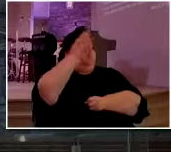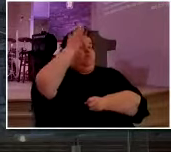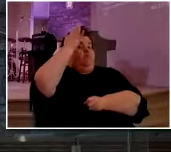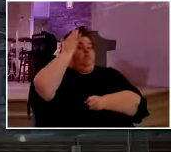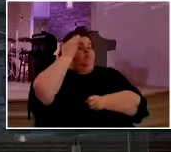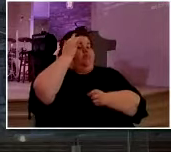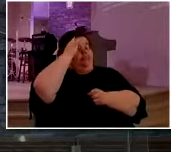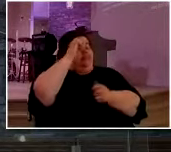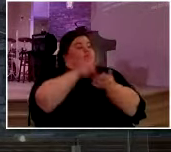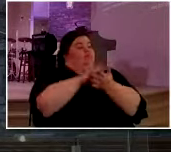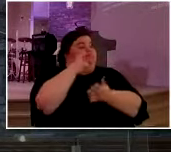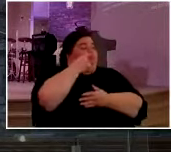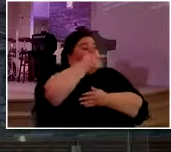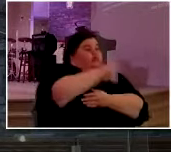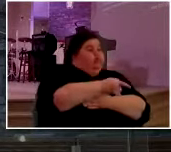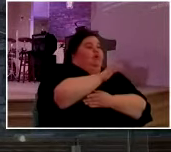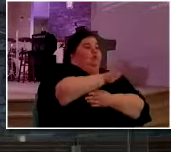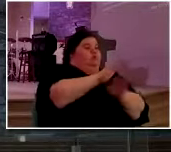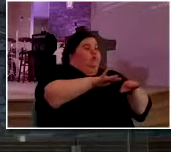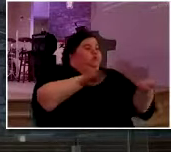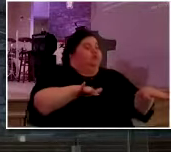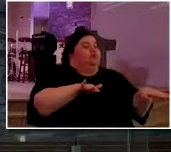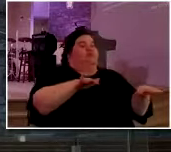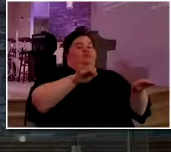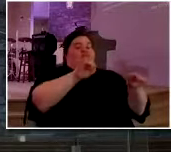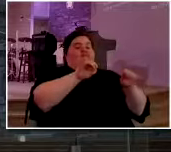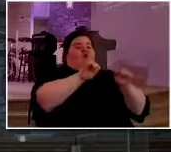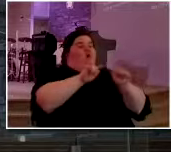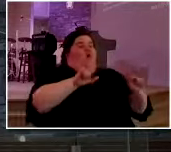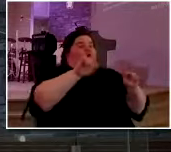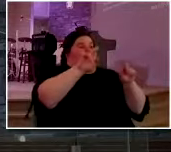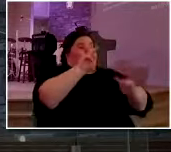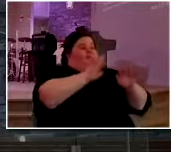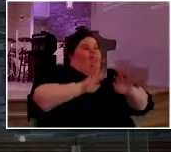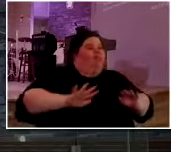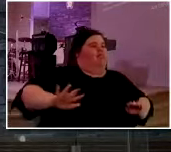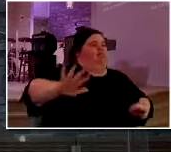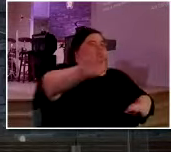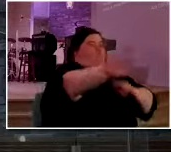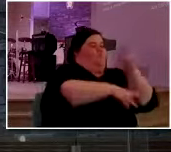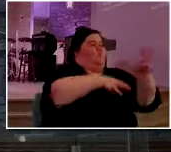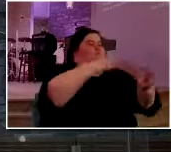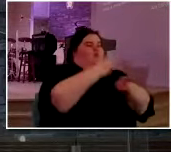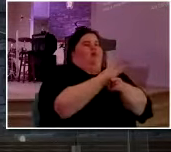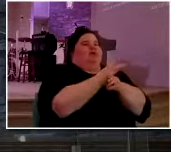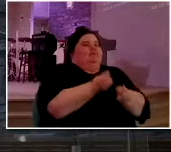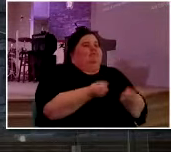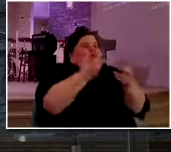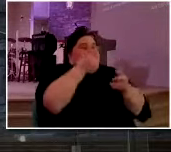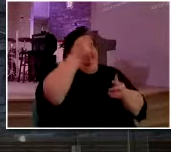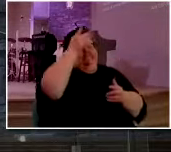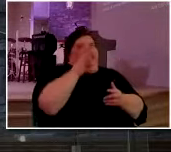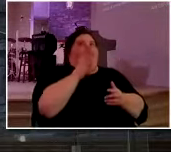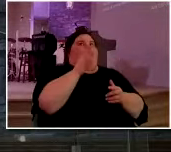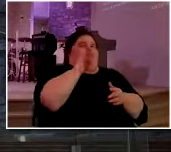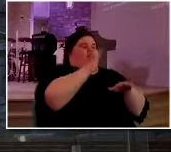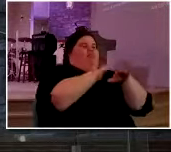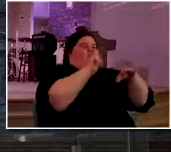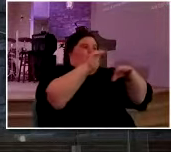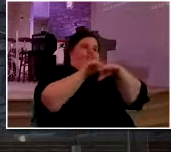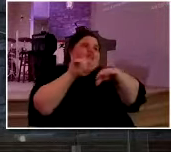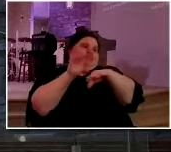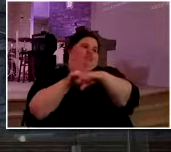is unto you and to your children and to all that are afar off, even as many as the Lord our God